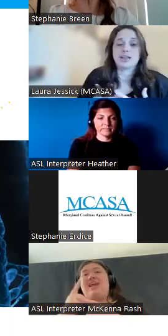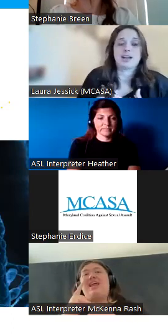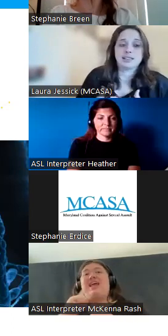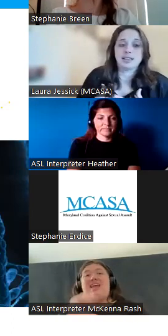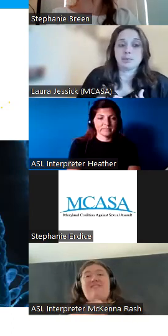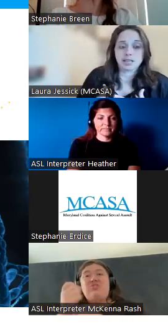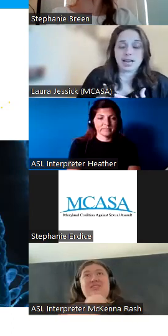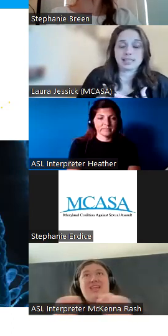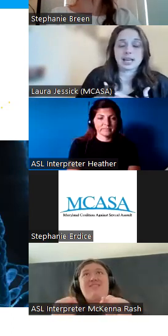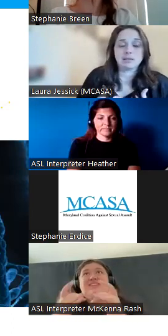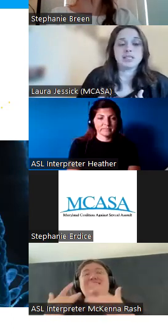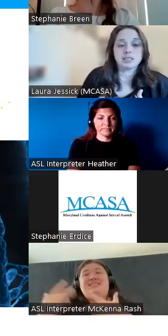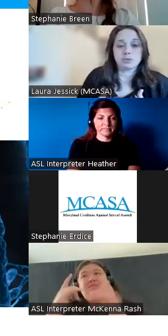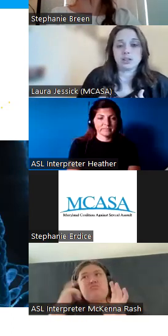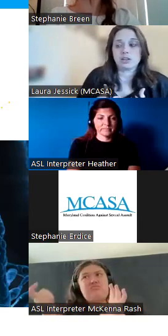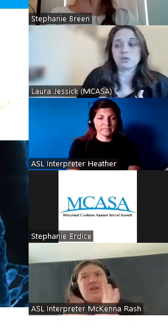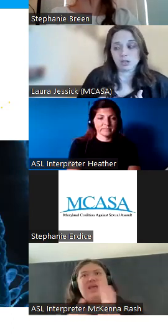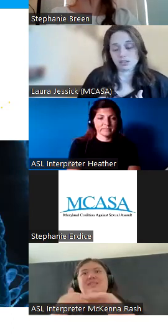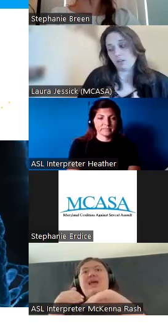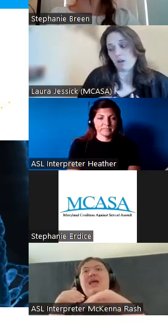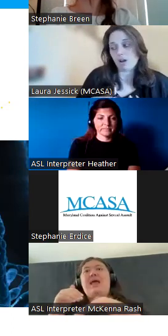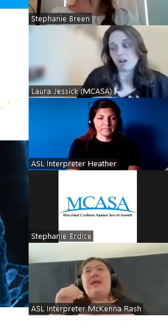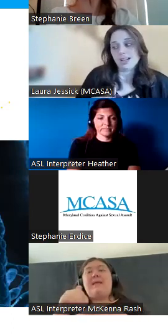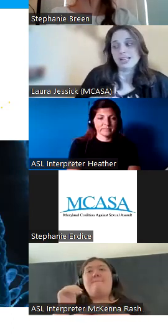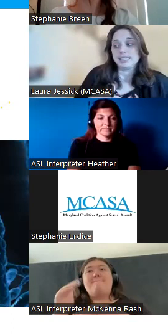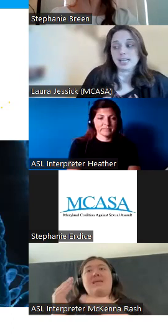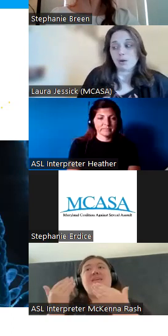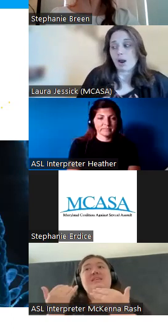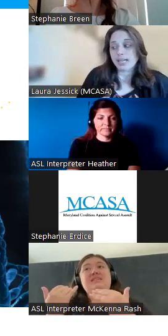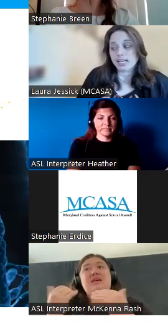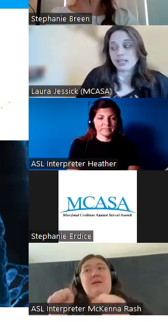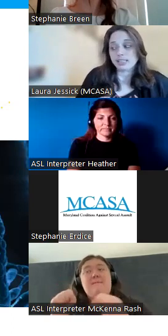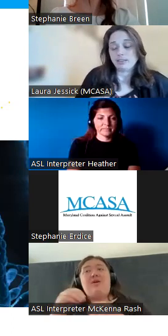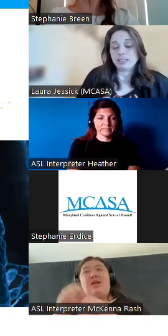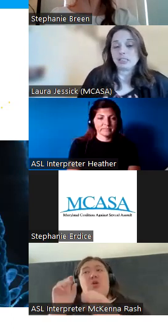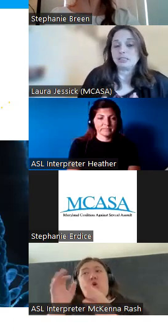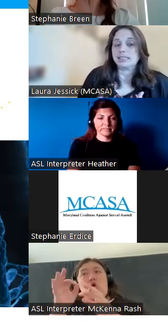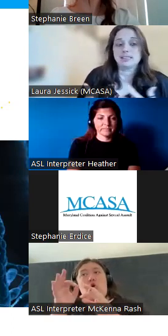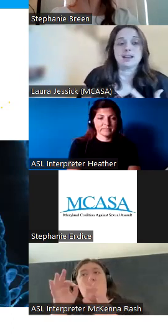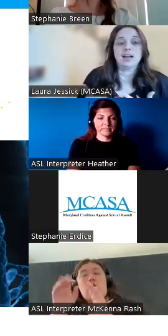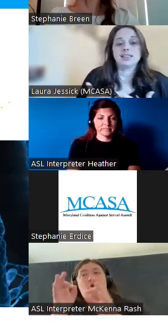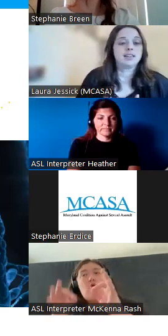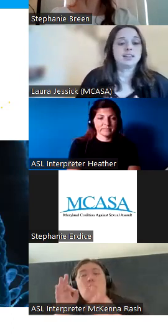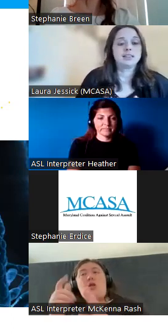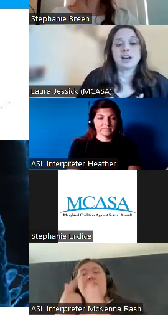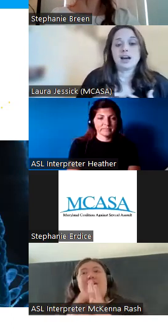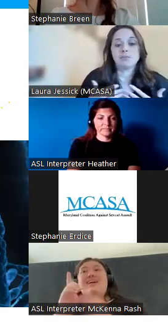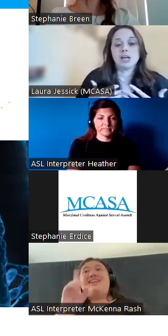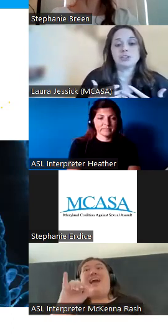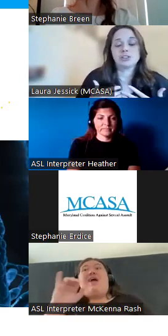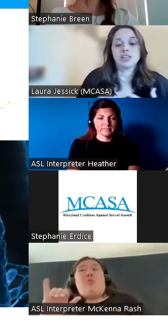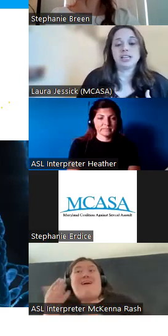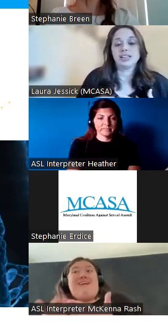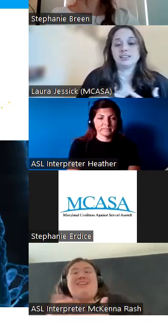generally recognized as admissible in a court of law. DIY kit collected evidence is not.